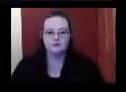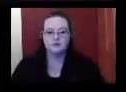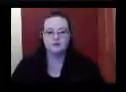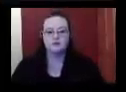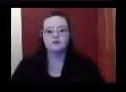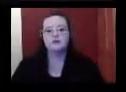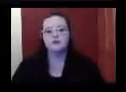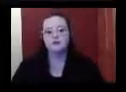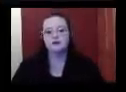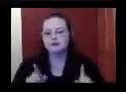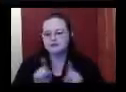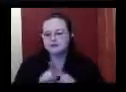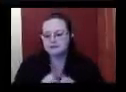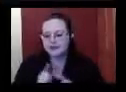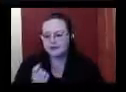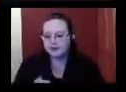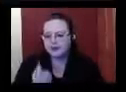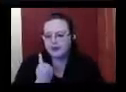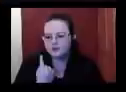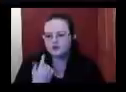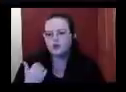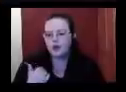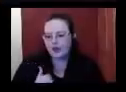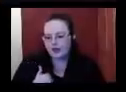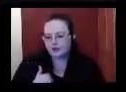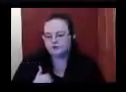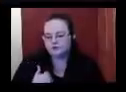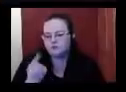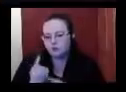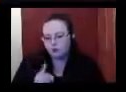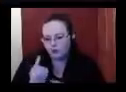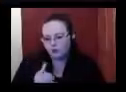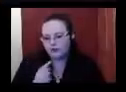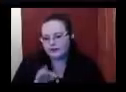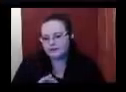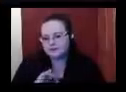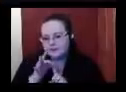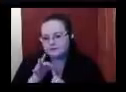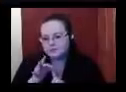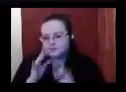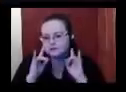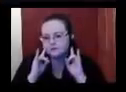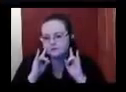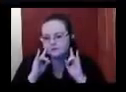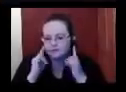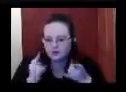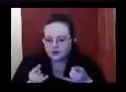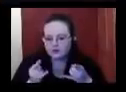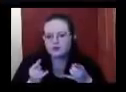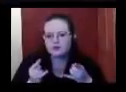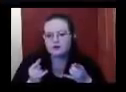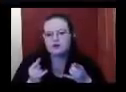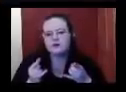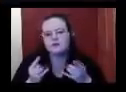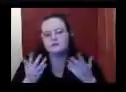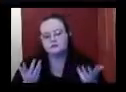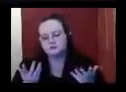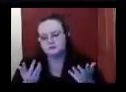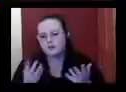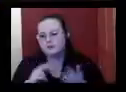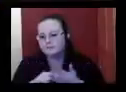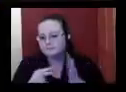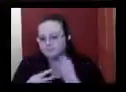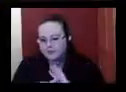As we did last year, there will be reasonable exceptions to students wearing masks. Essentially, those